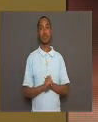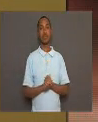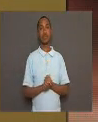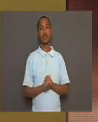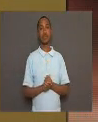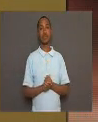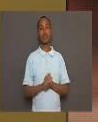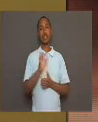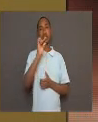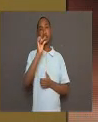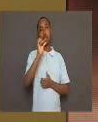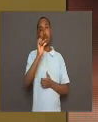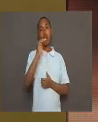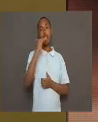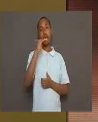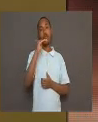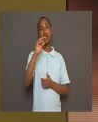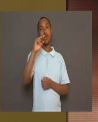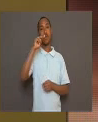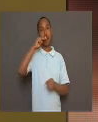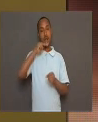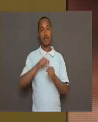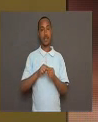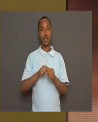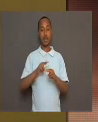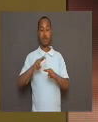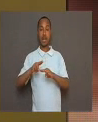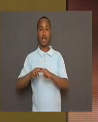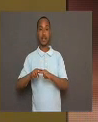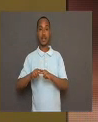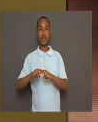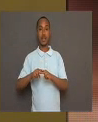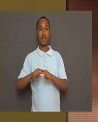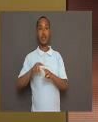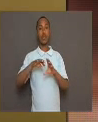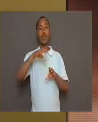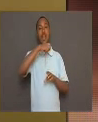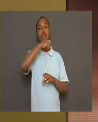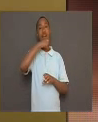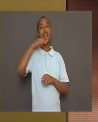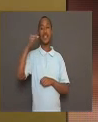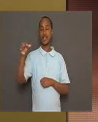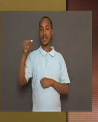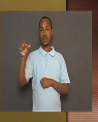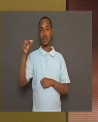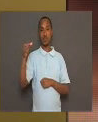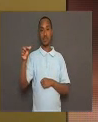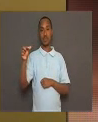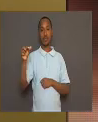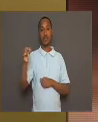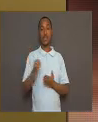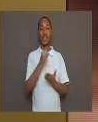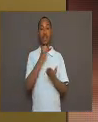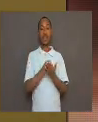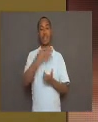A small amount of naphthalene is placed into a dry test tube, and it